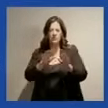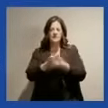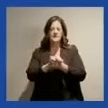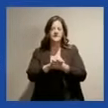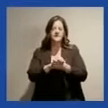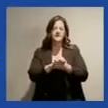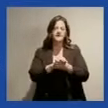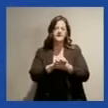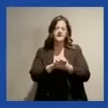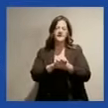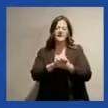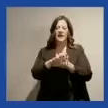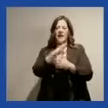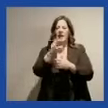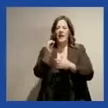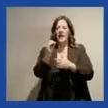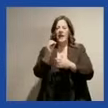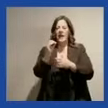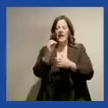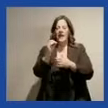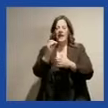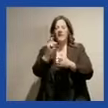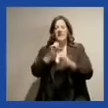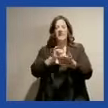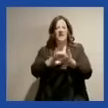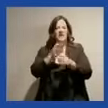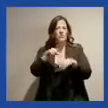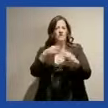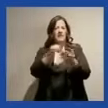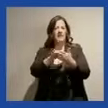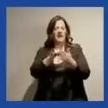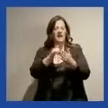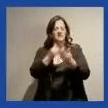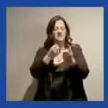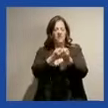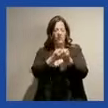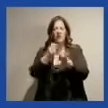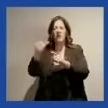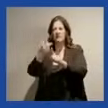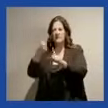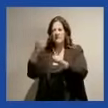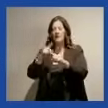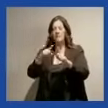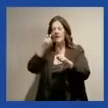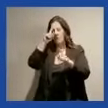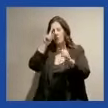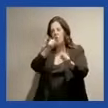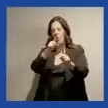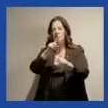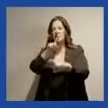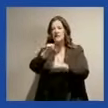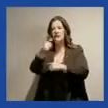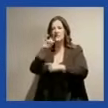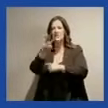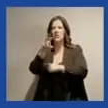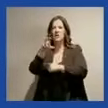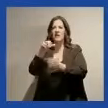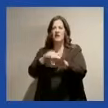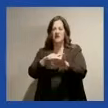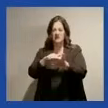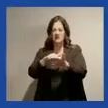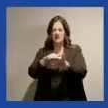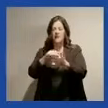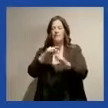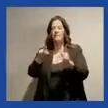Caucus, who's next level in terms of their support of this expansion. So the goal is ultimately 200,000. I'm mindful